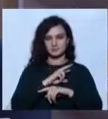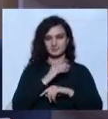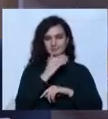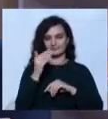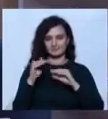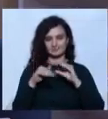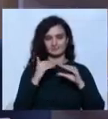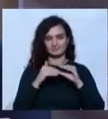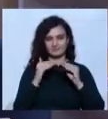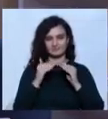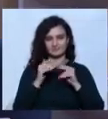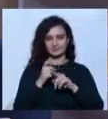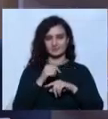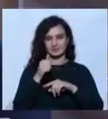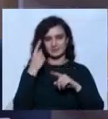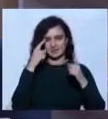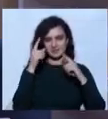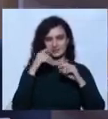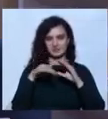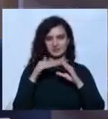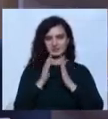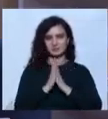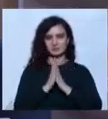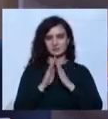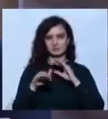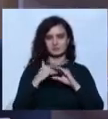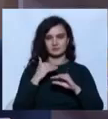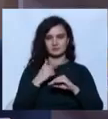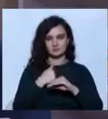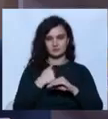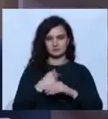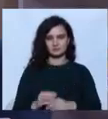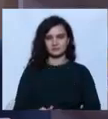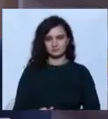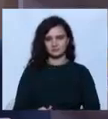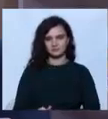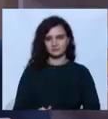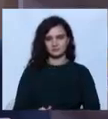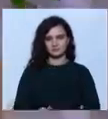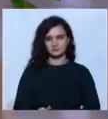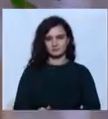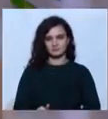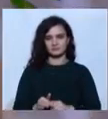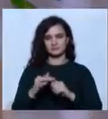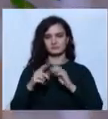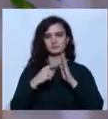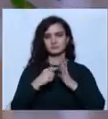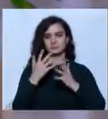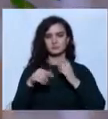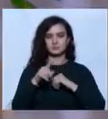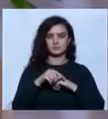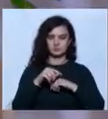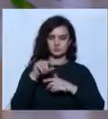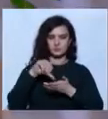from all of you. You have such great ideas, so please keep sending them in. Now, here's the question. If you could be one